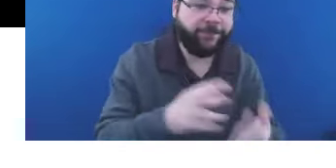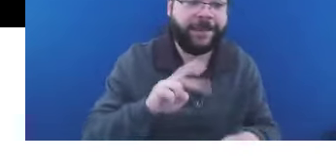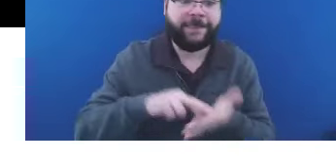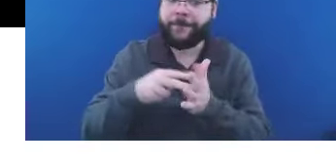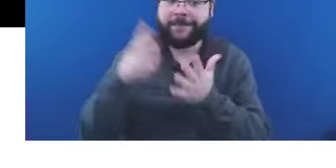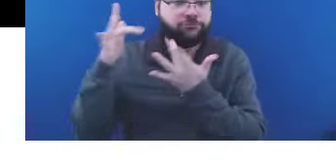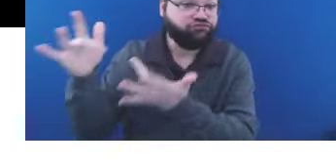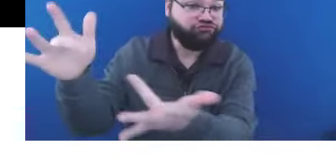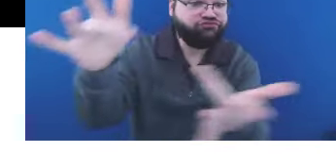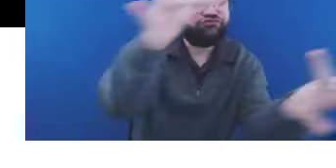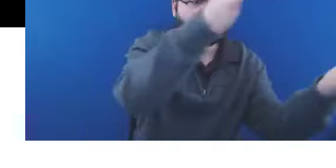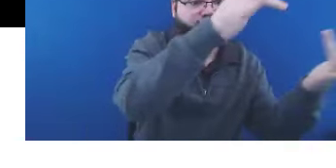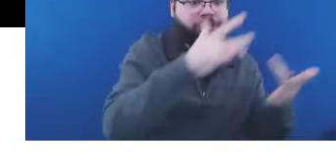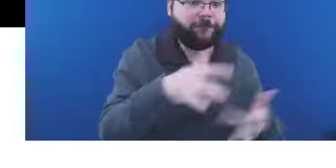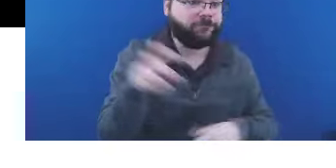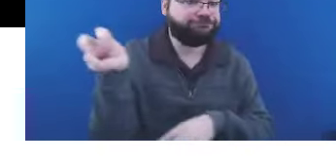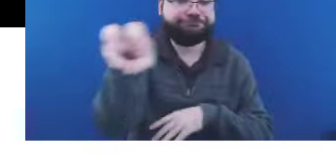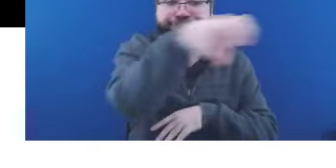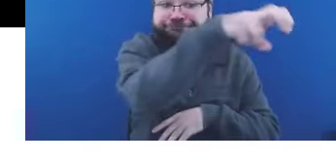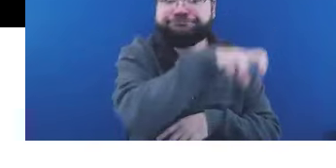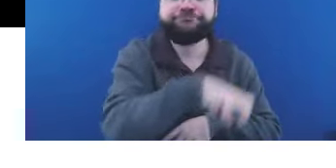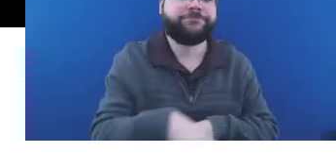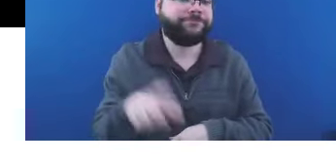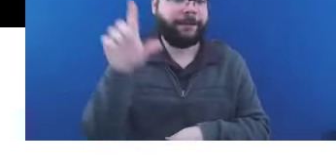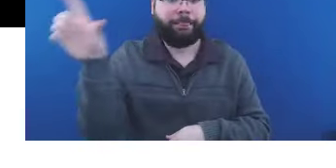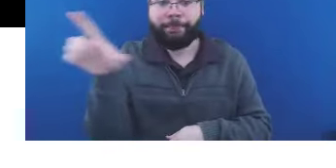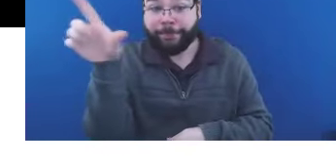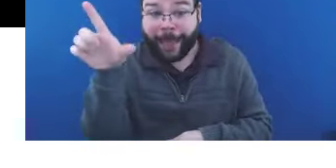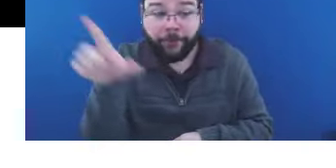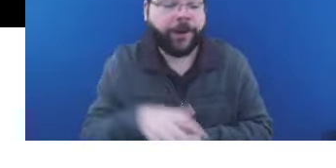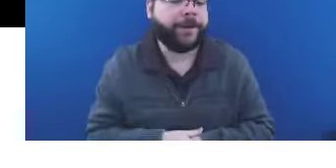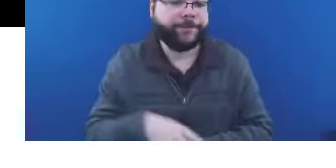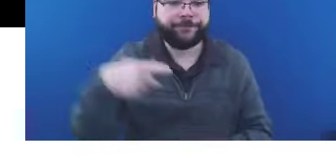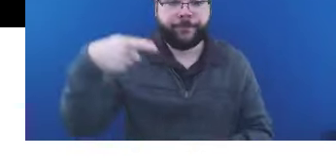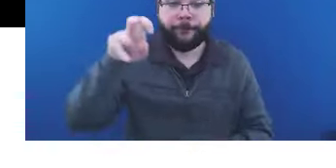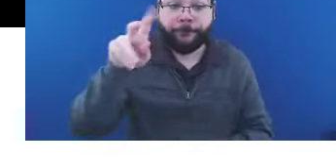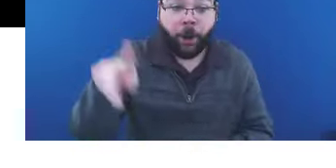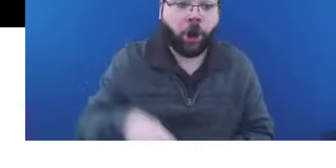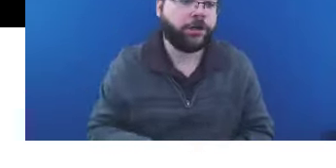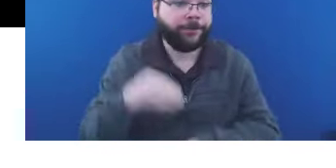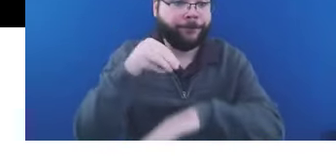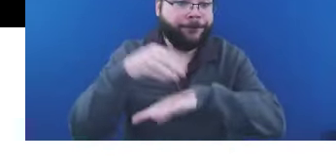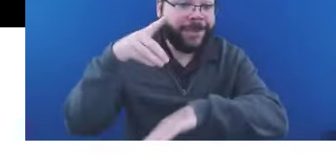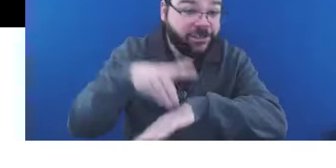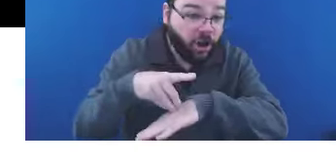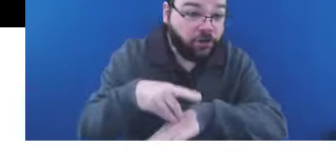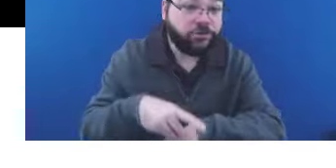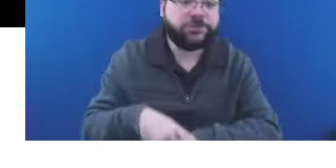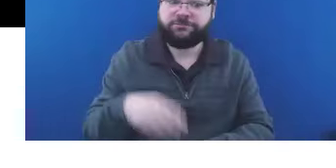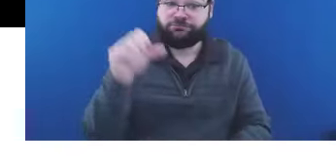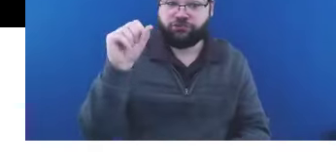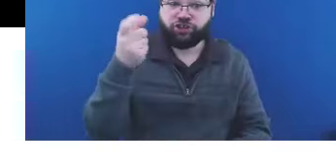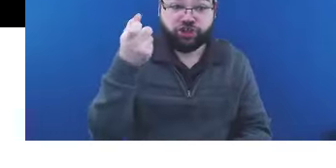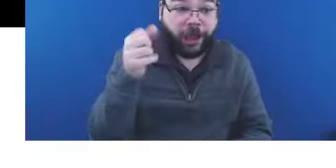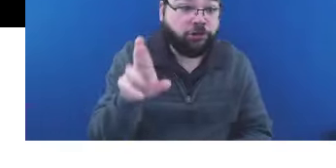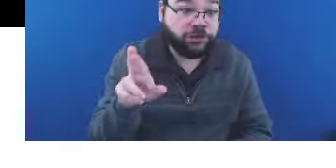travel to the family's home, libraries, parks, McDonald's, even shelters. They meet the